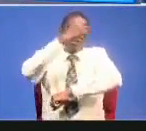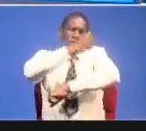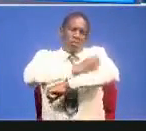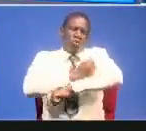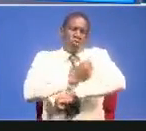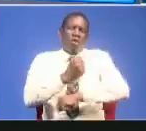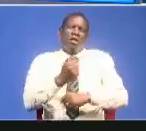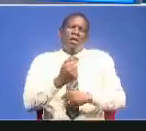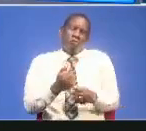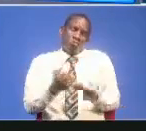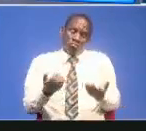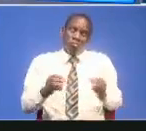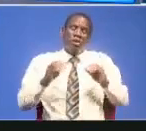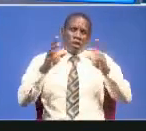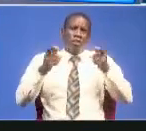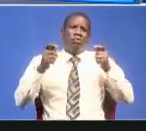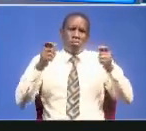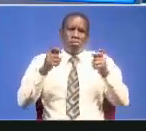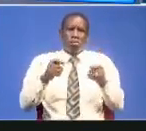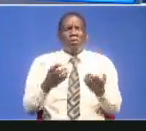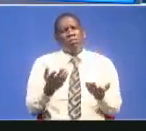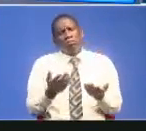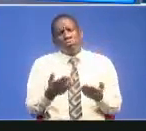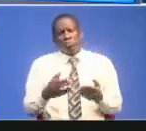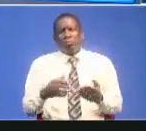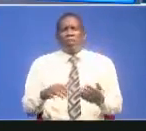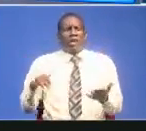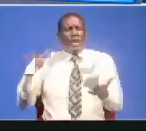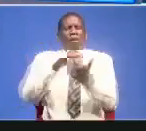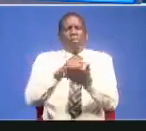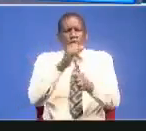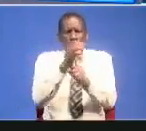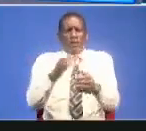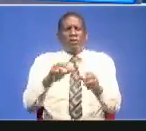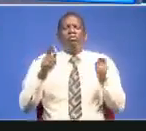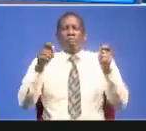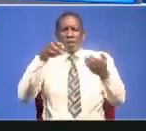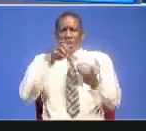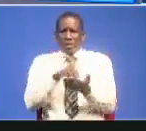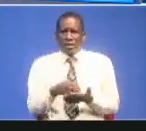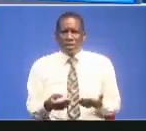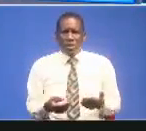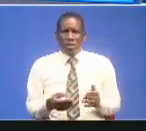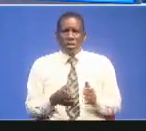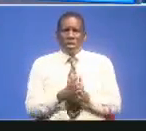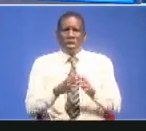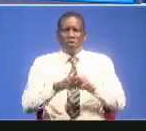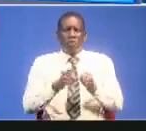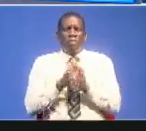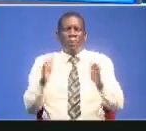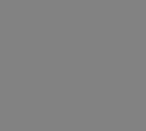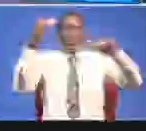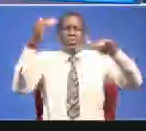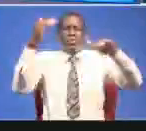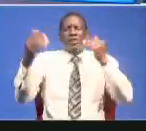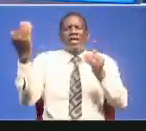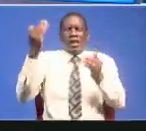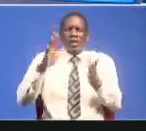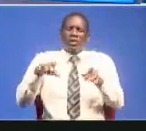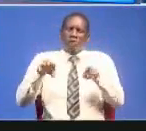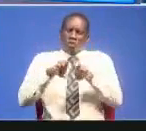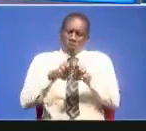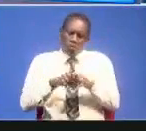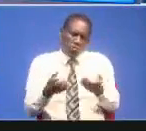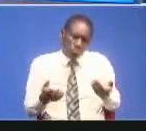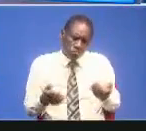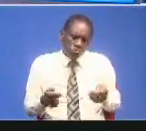their tools tomorrow. And if it is not health workers striking the day after tomorrow, it is public university lecturers